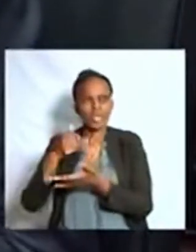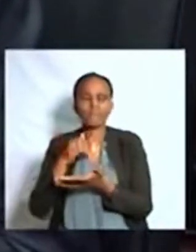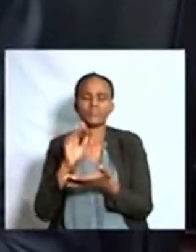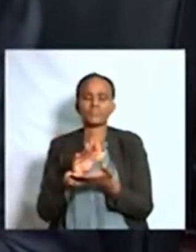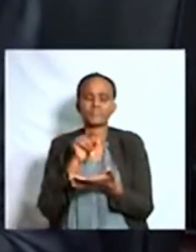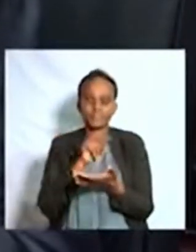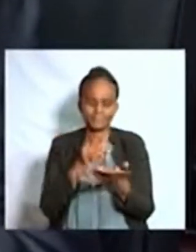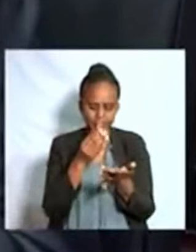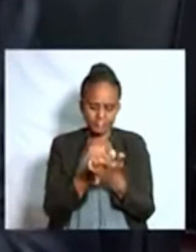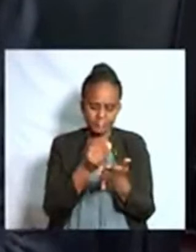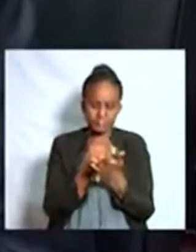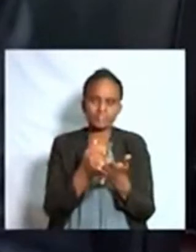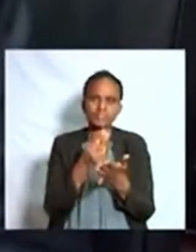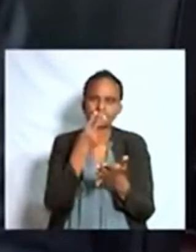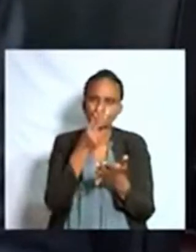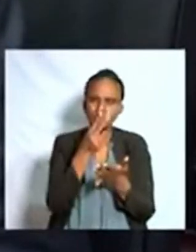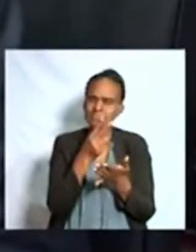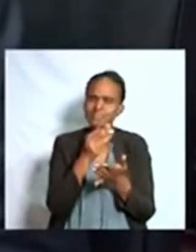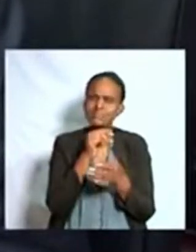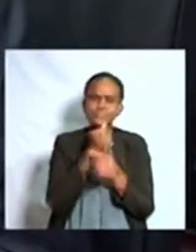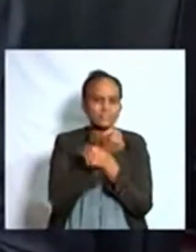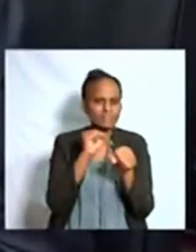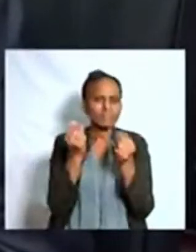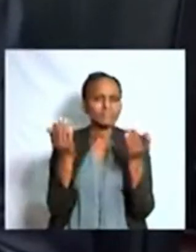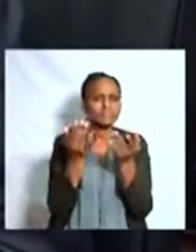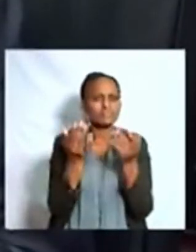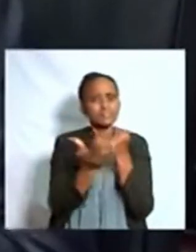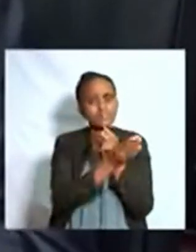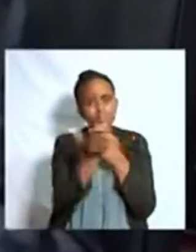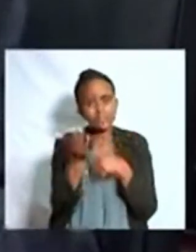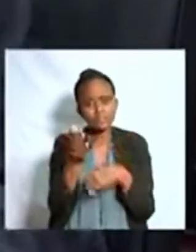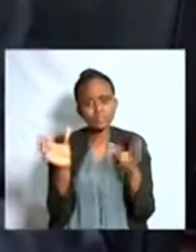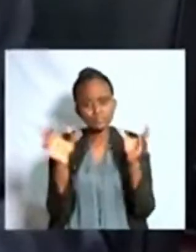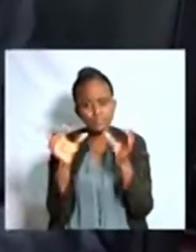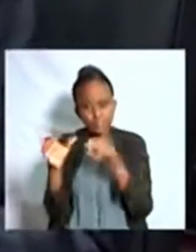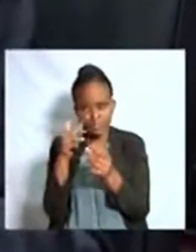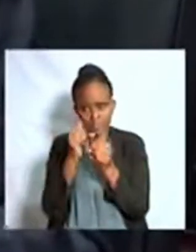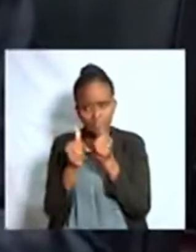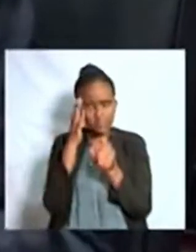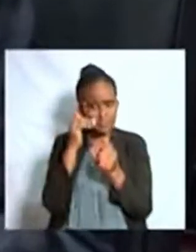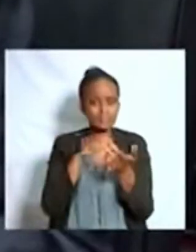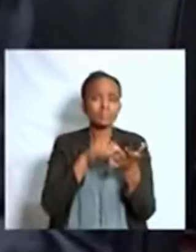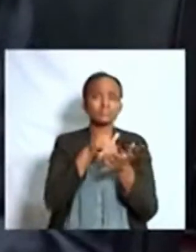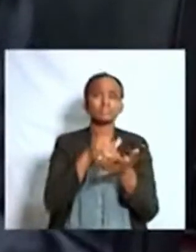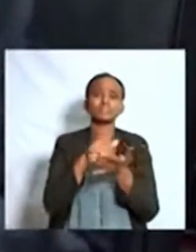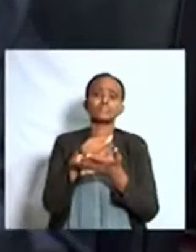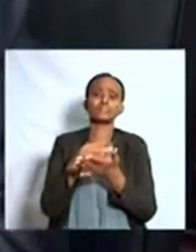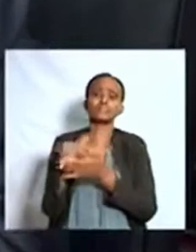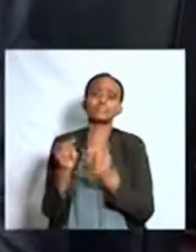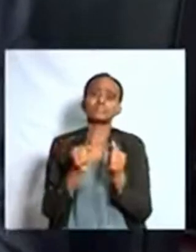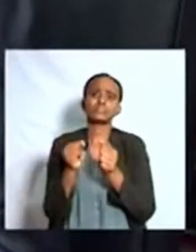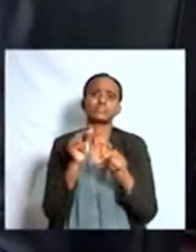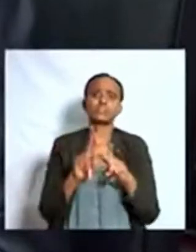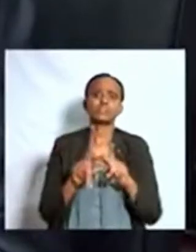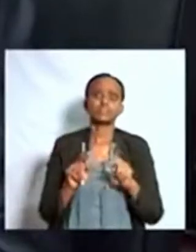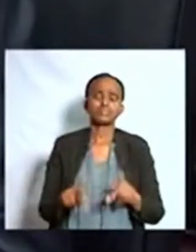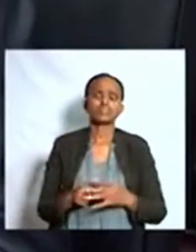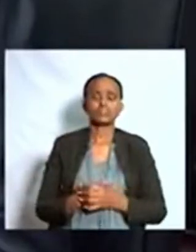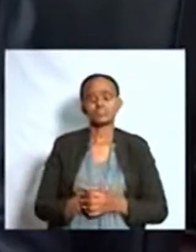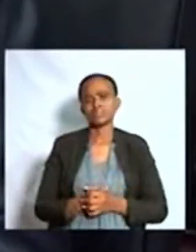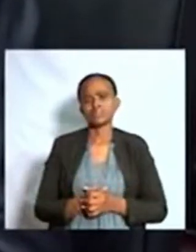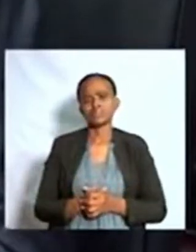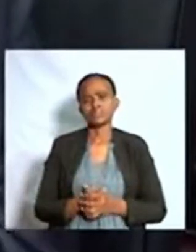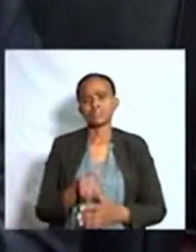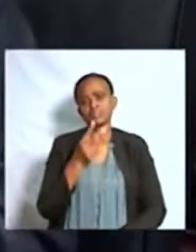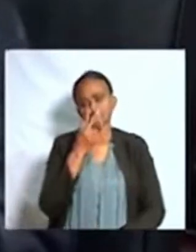And these monies look not to be safe in some of these councils because of the weak audit system. Chair, you